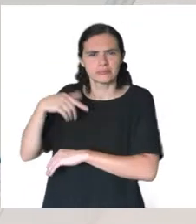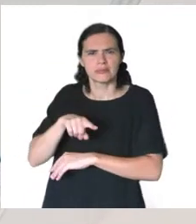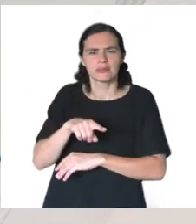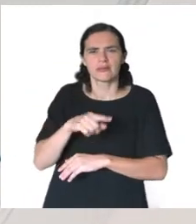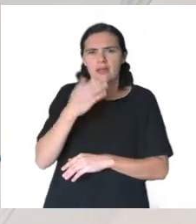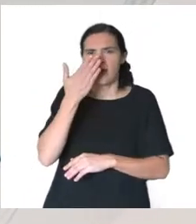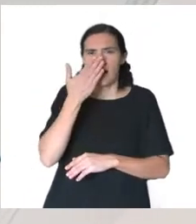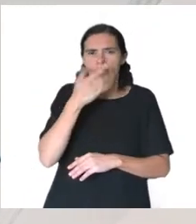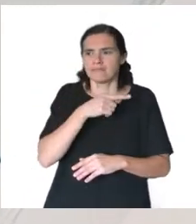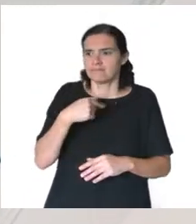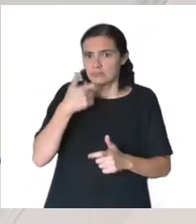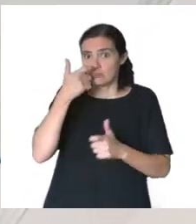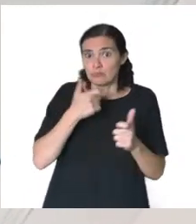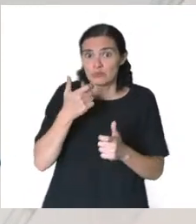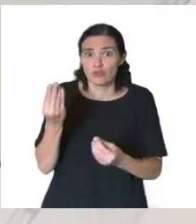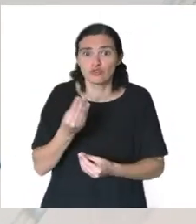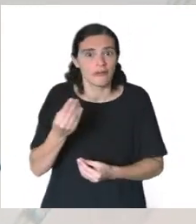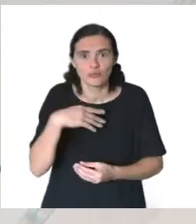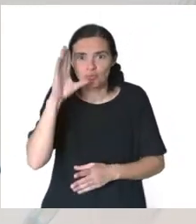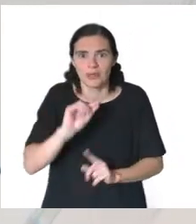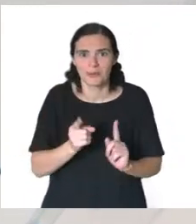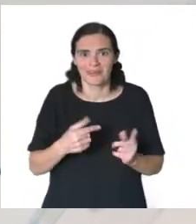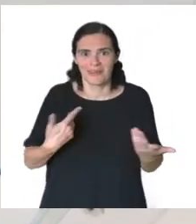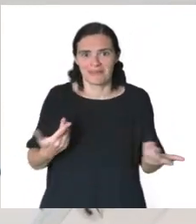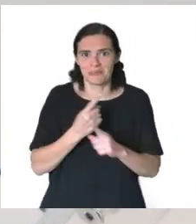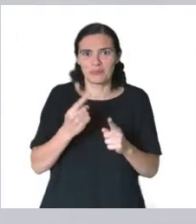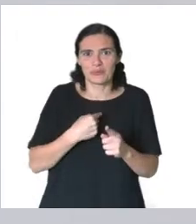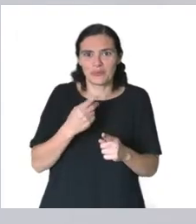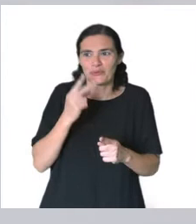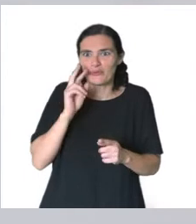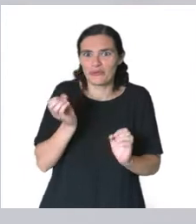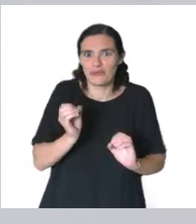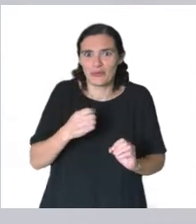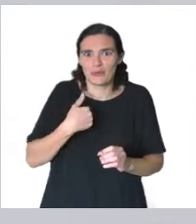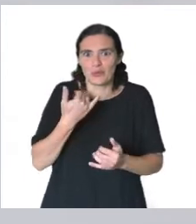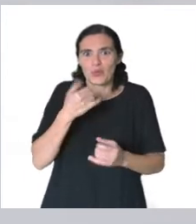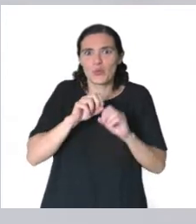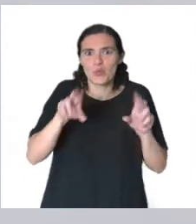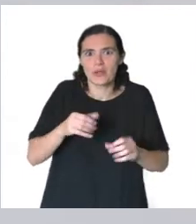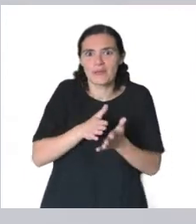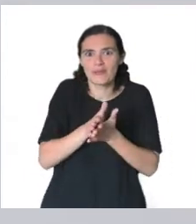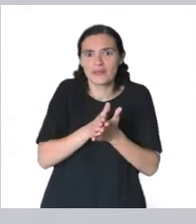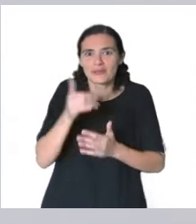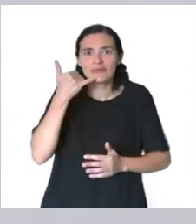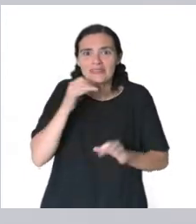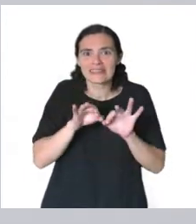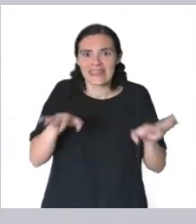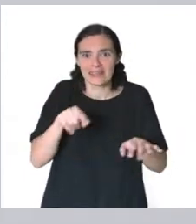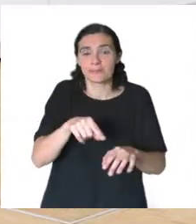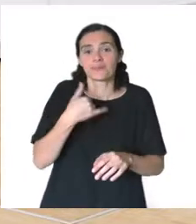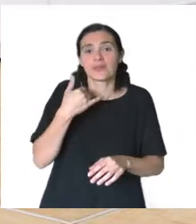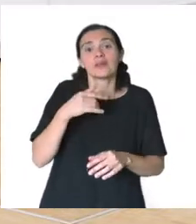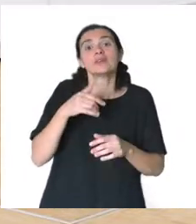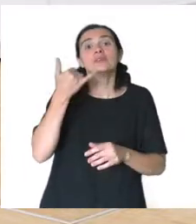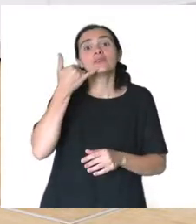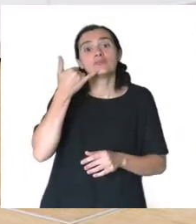telephone. I think very young visitor won't even know what it is, because they have never seen or never used a telephone this way.